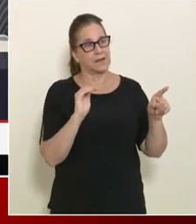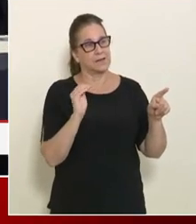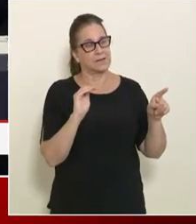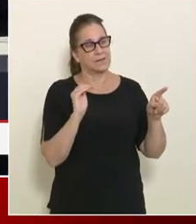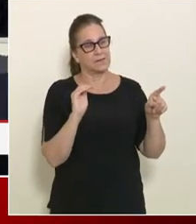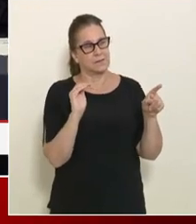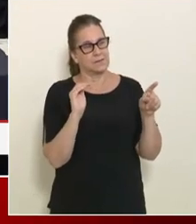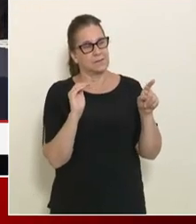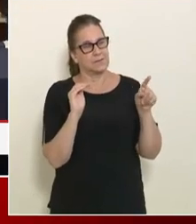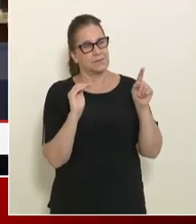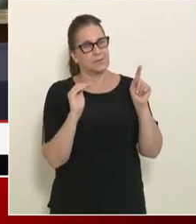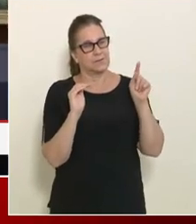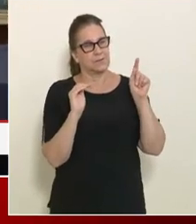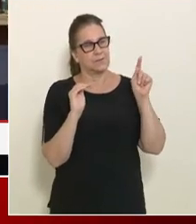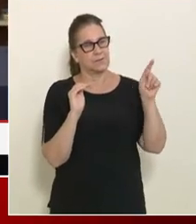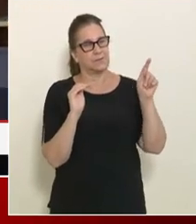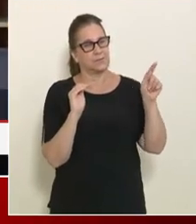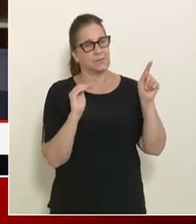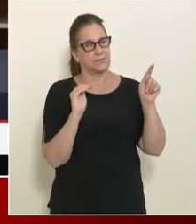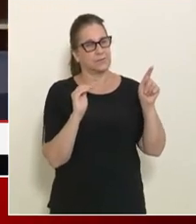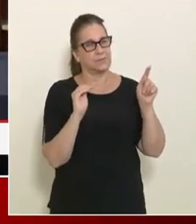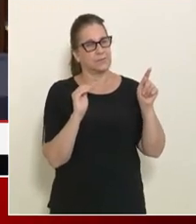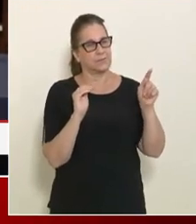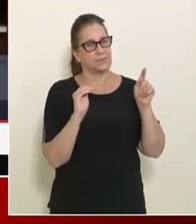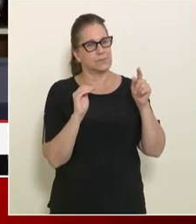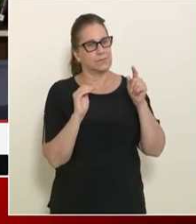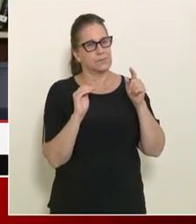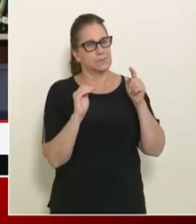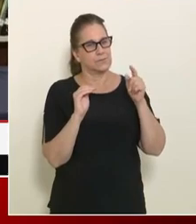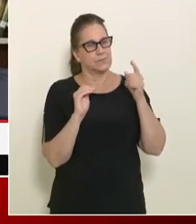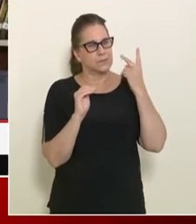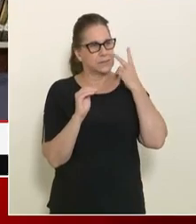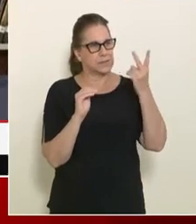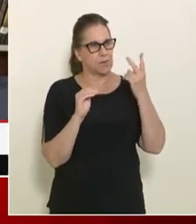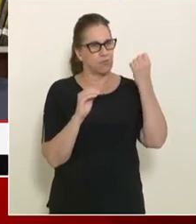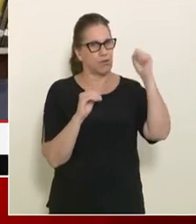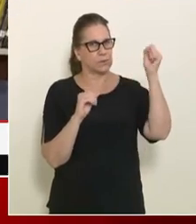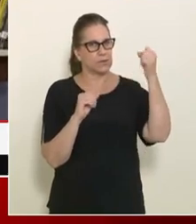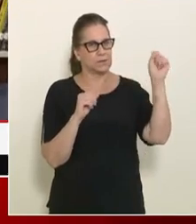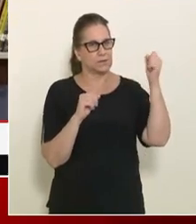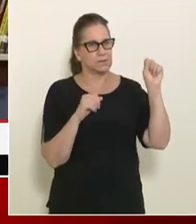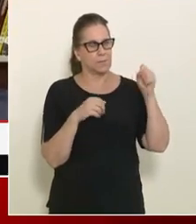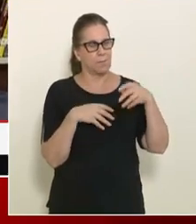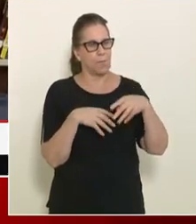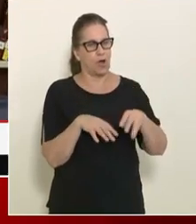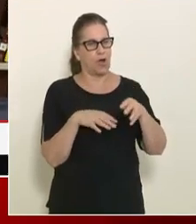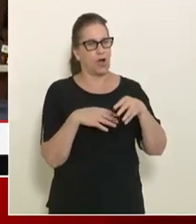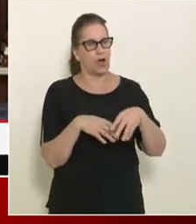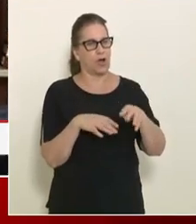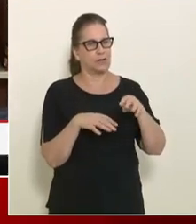there are protesters approaching diners a little aggressively in outdoor restaurants throughout